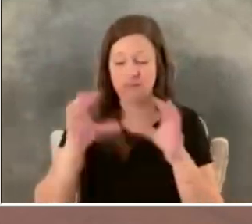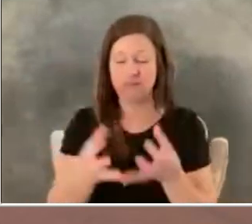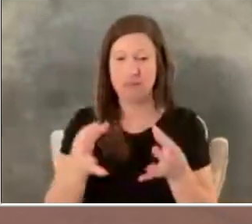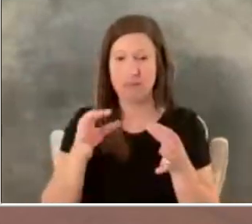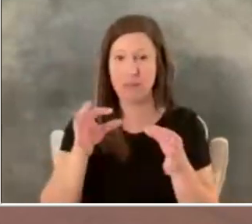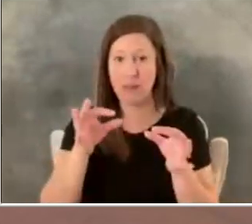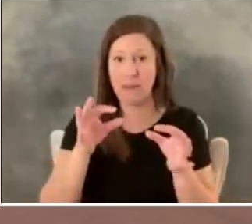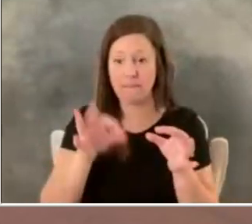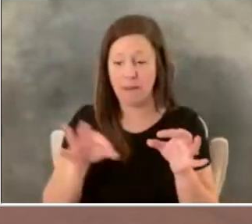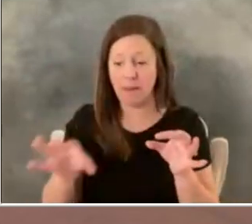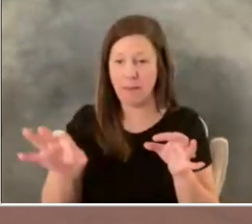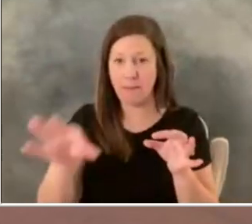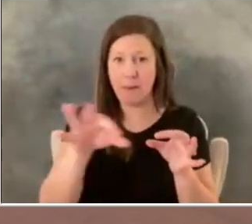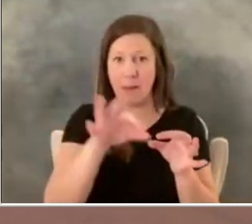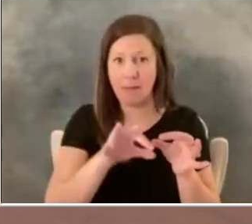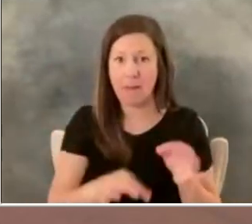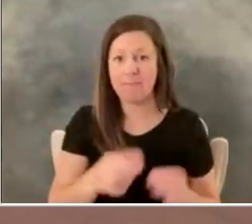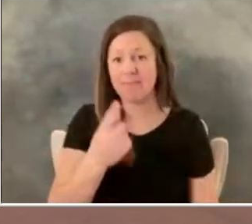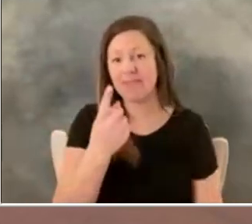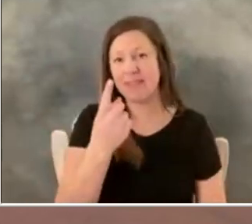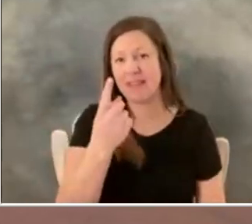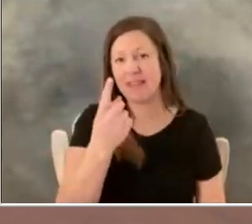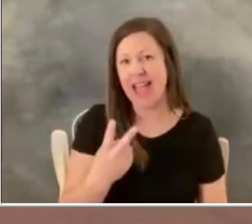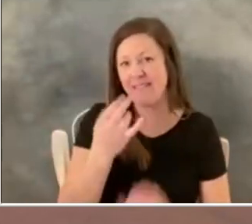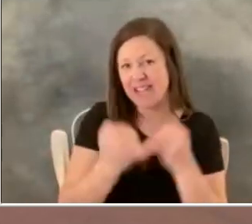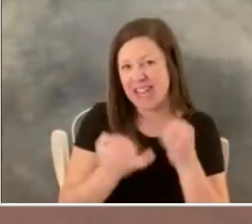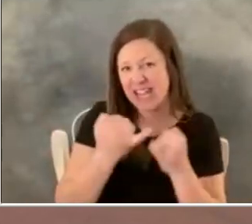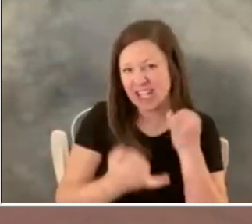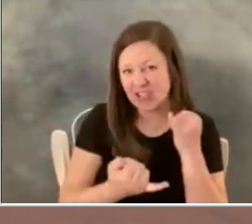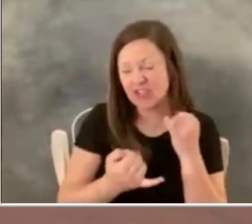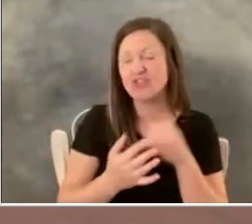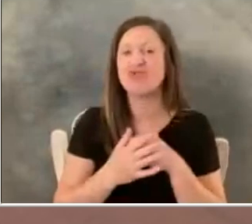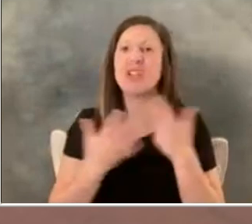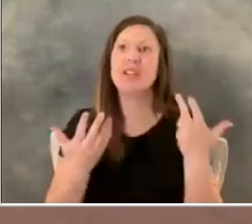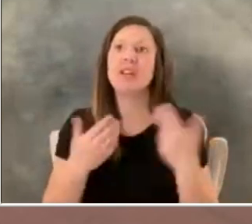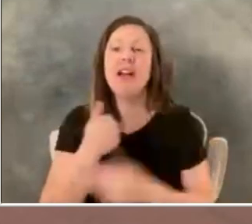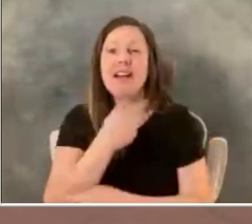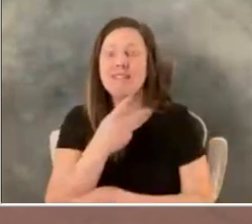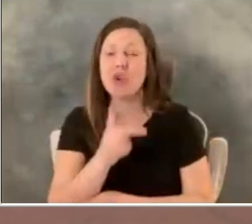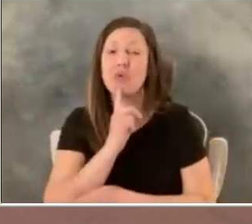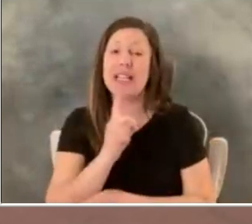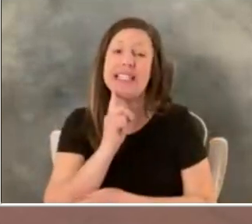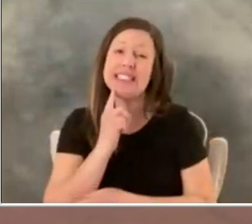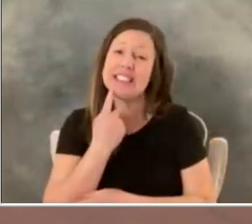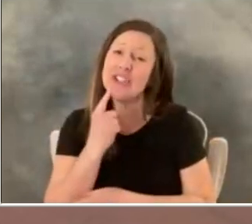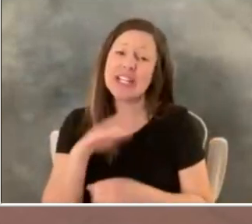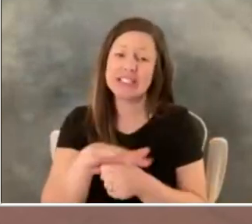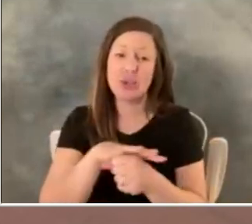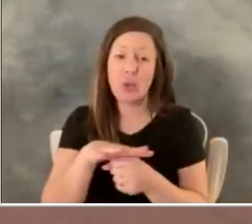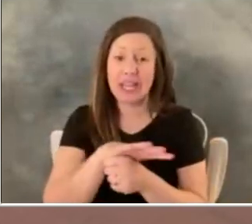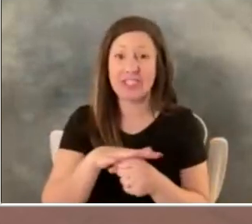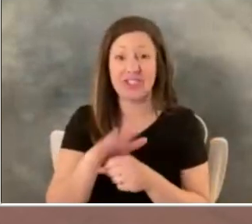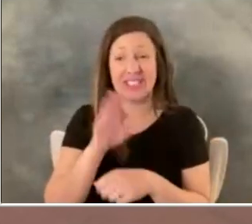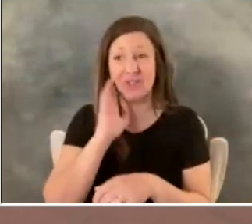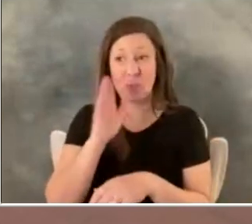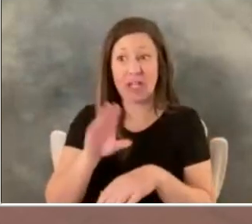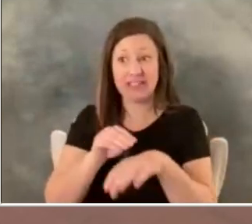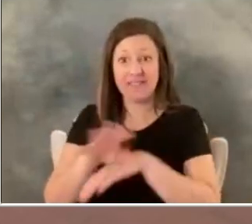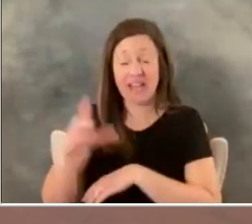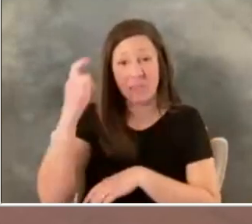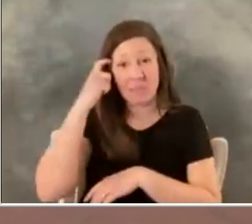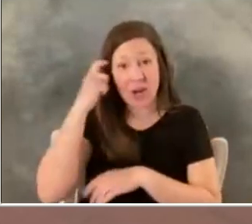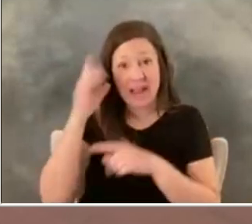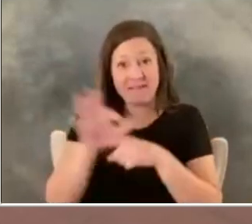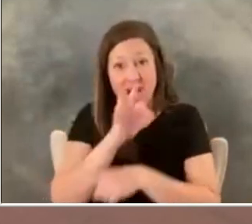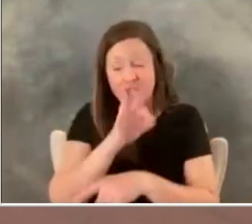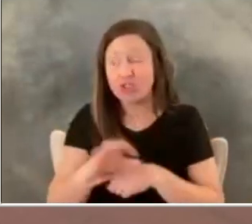little over ½ an inch, and a couple of them were in critical locations, high risk for neurologic deficit or